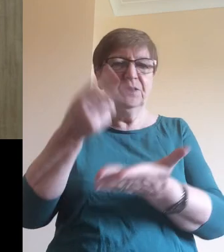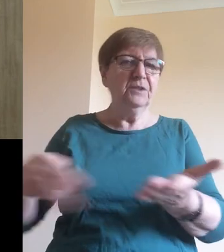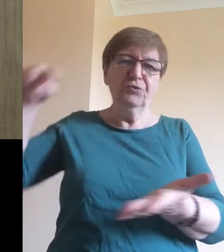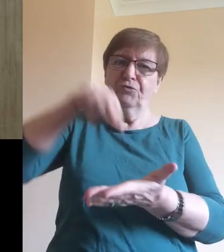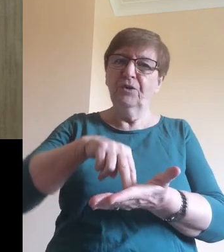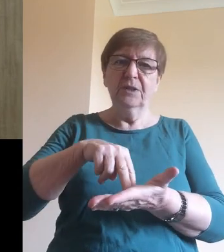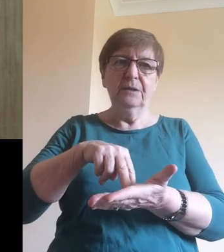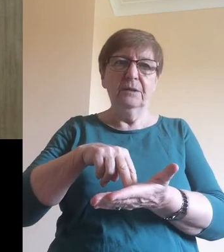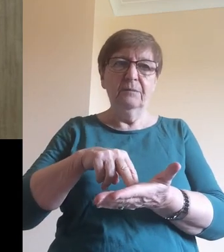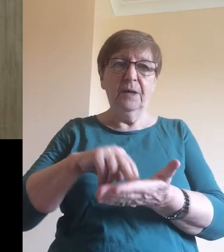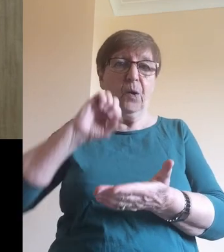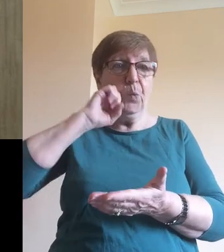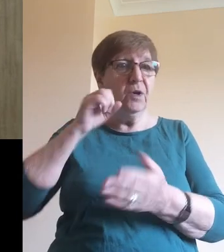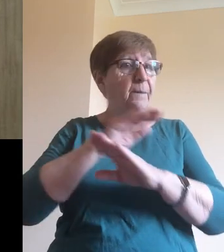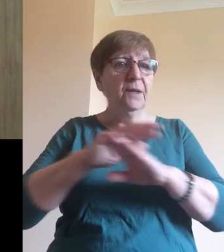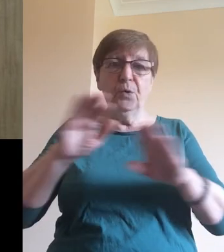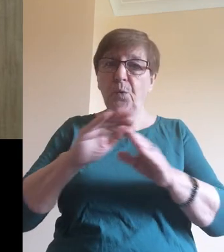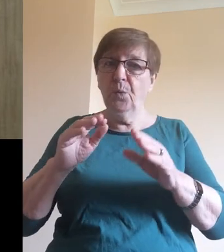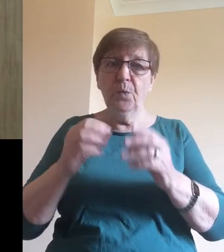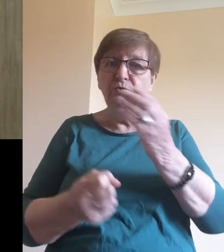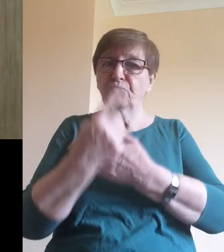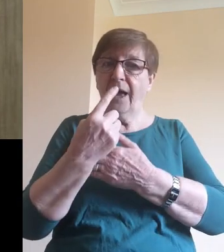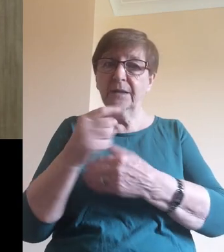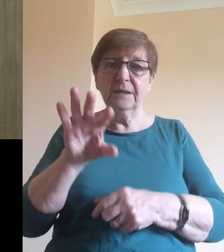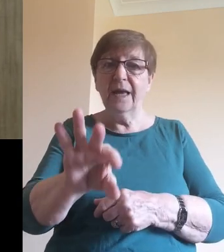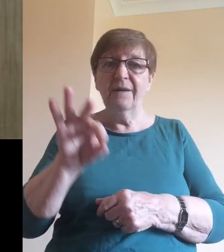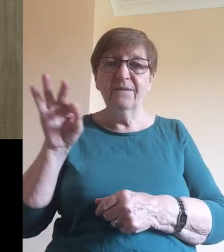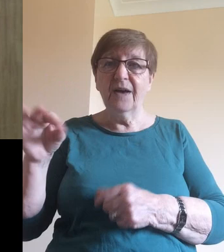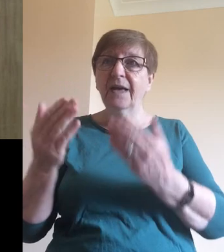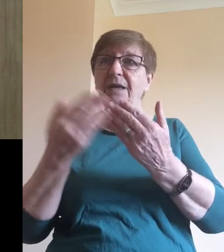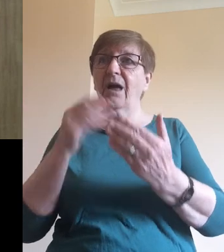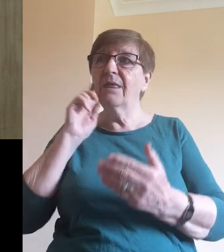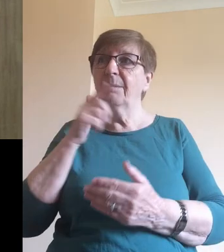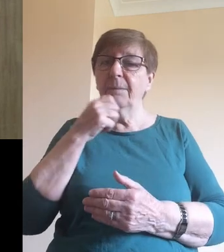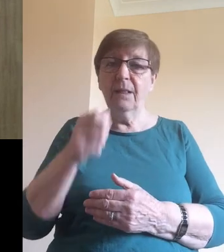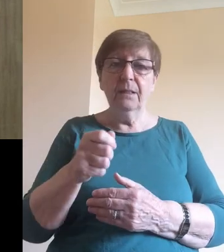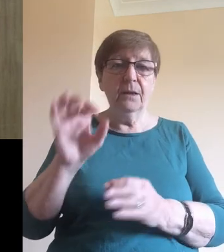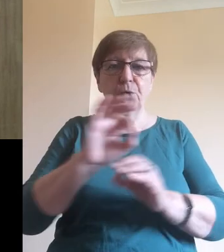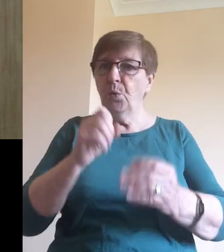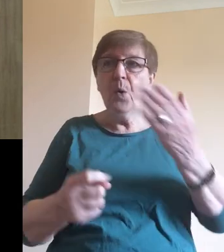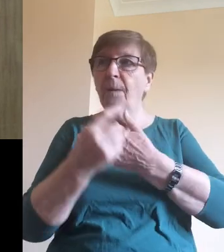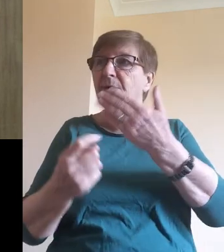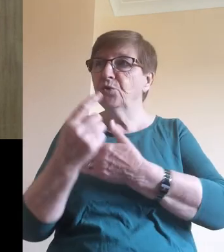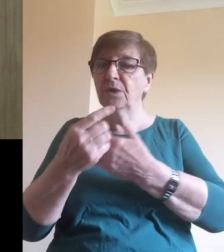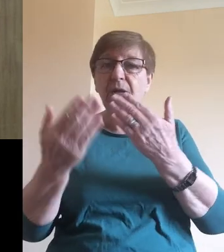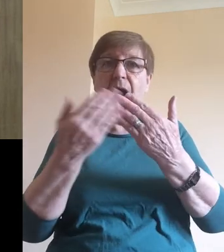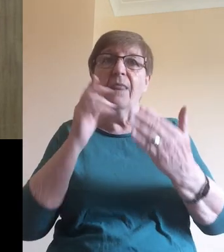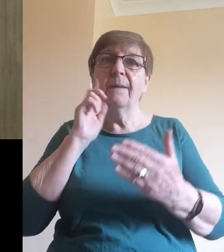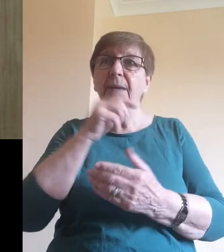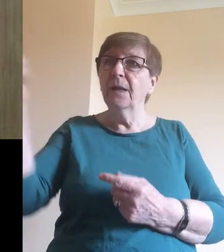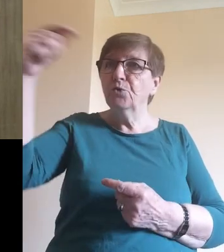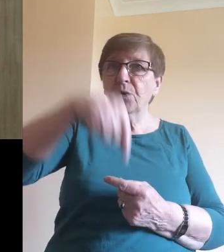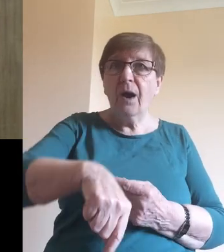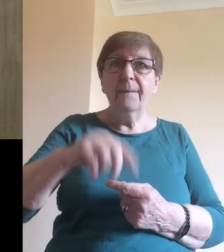But then there would have been no invite to the nations, no opportunity for people to come, to see